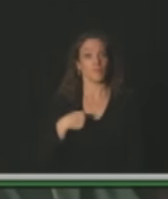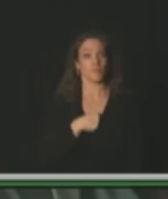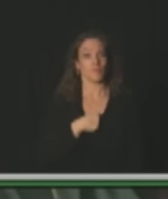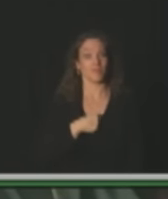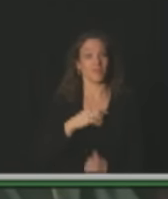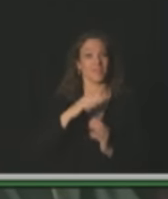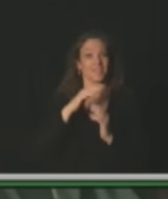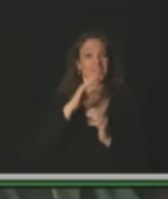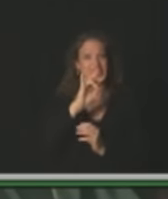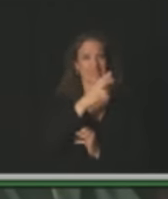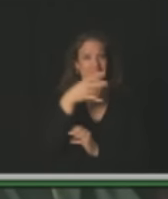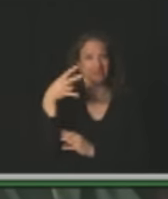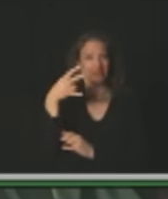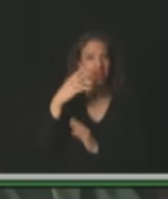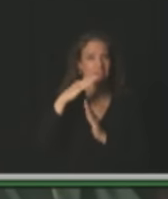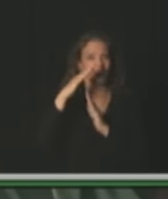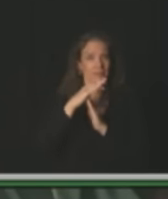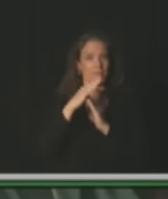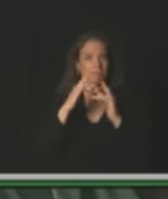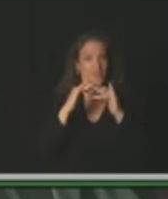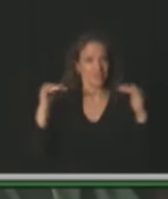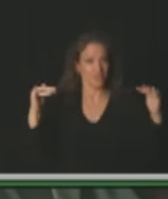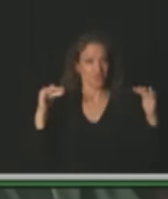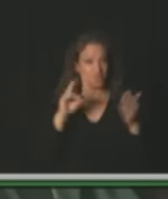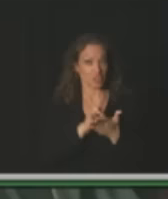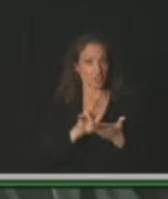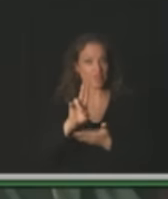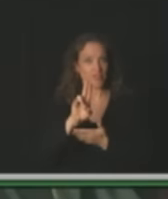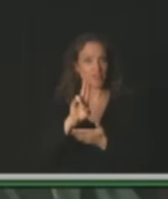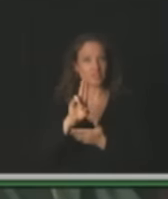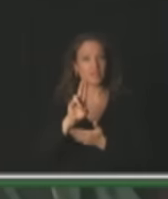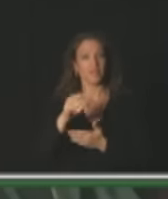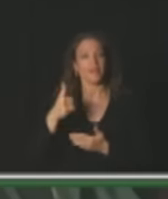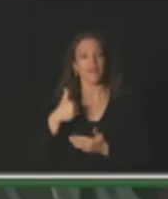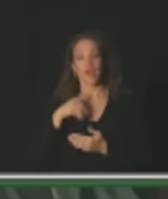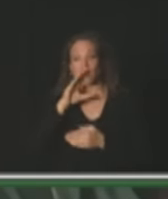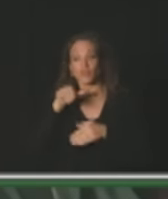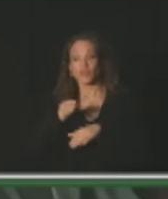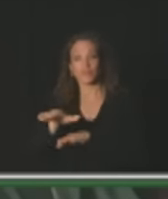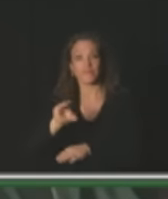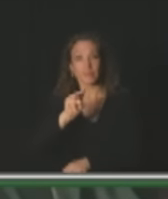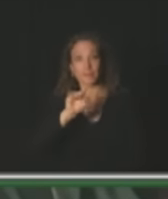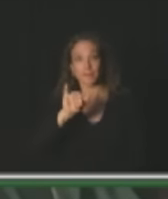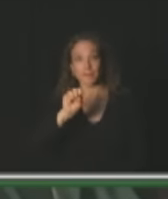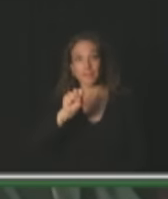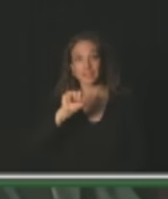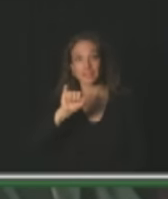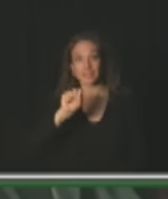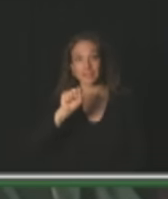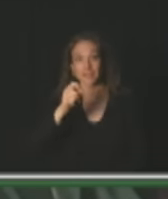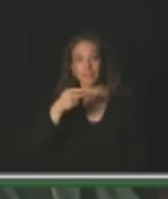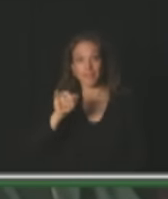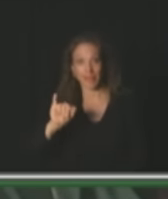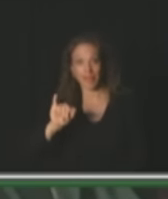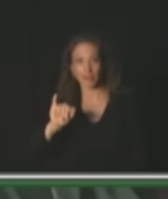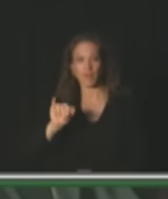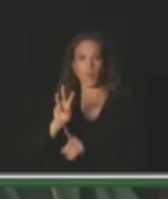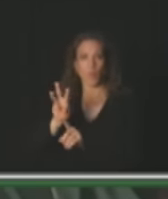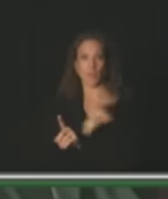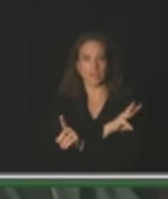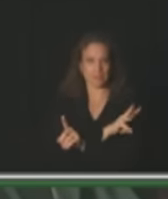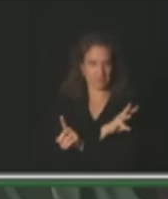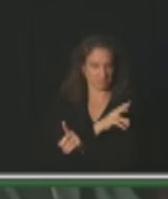university west of the Mississippi, and that diversity makes us